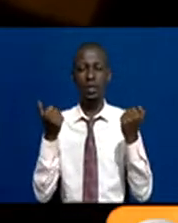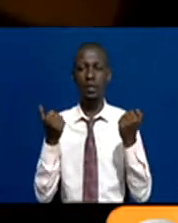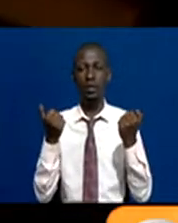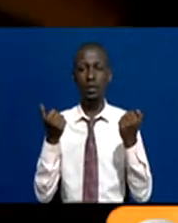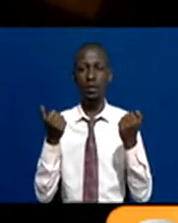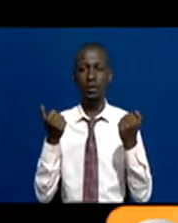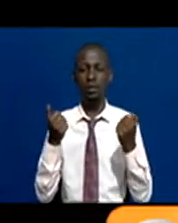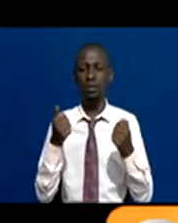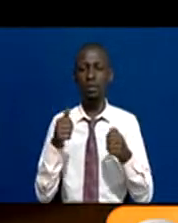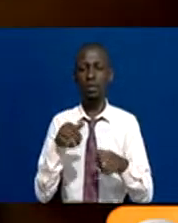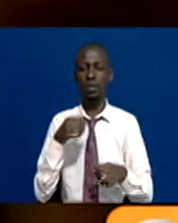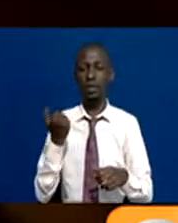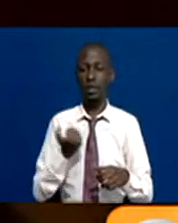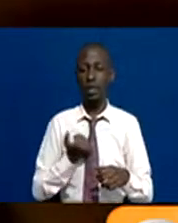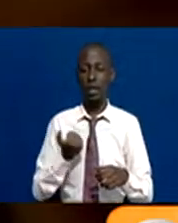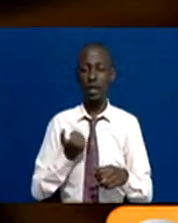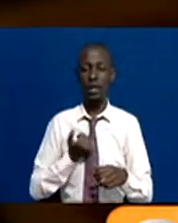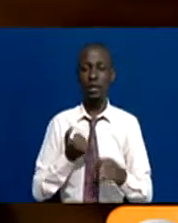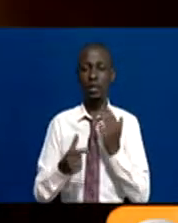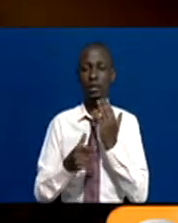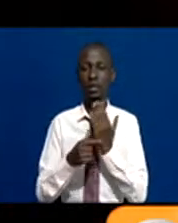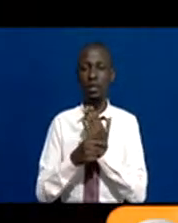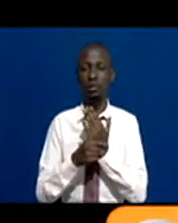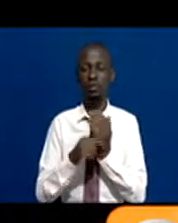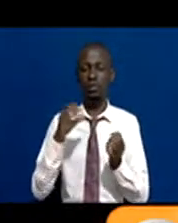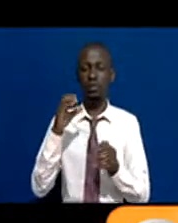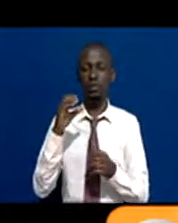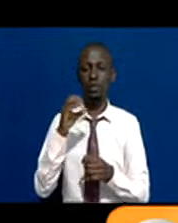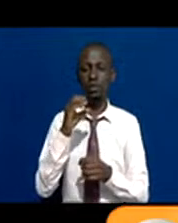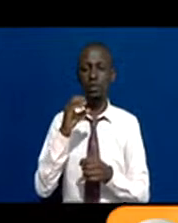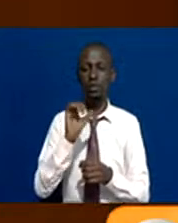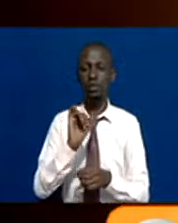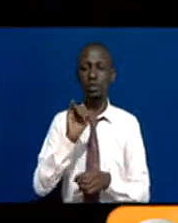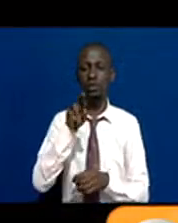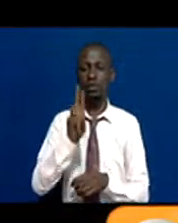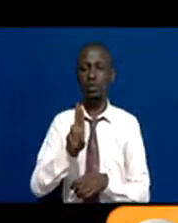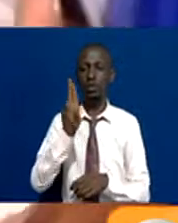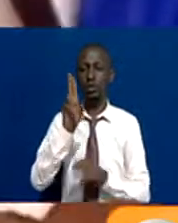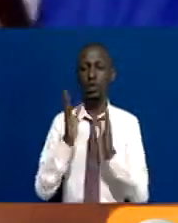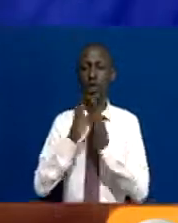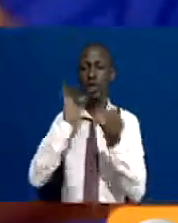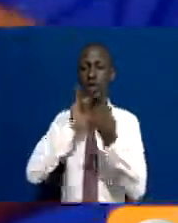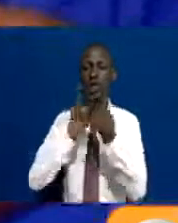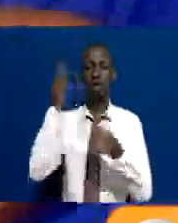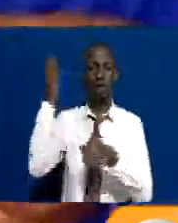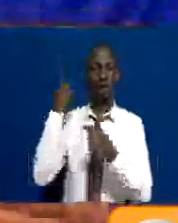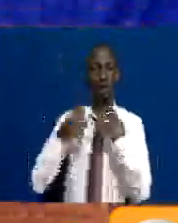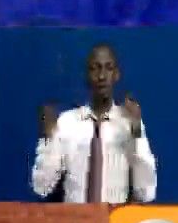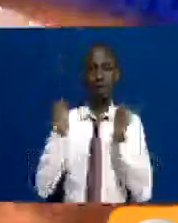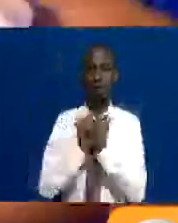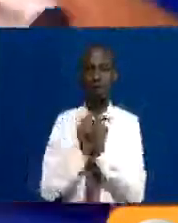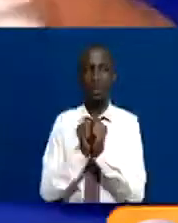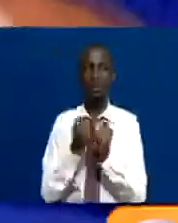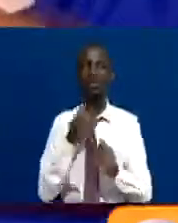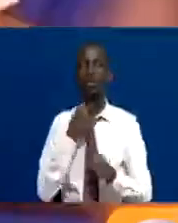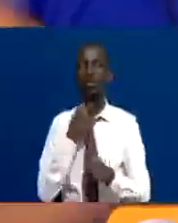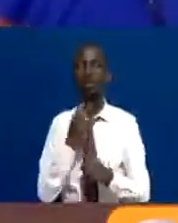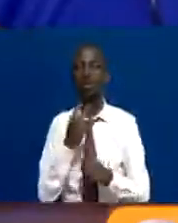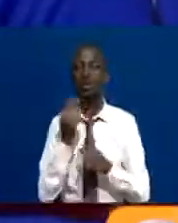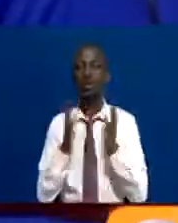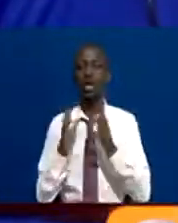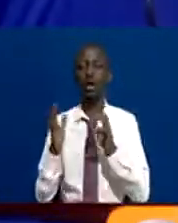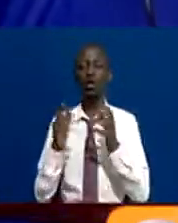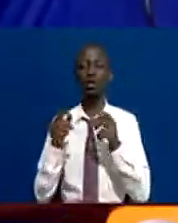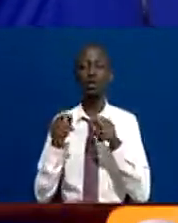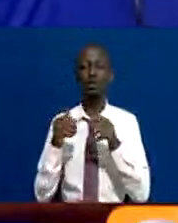her ex-husband. Though this is nearly a decade ago, his voice, his presence, his threats